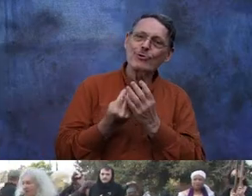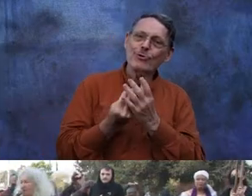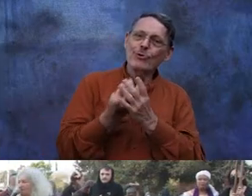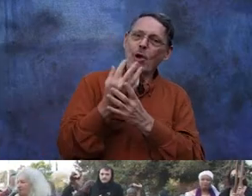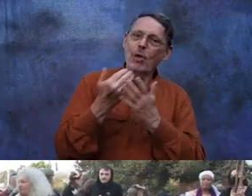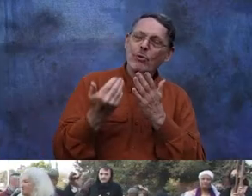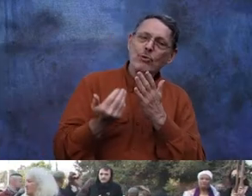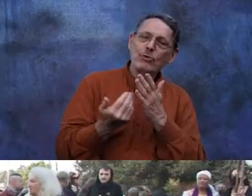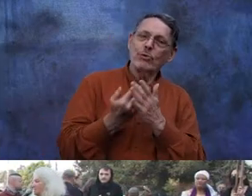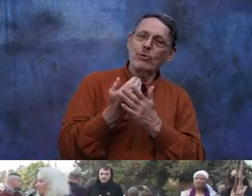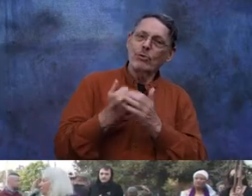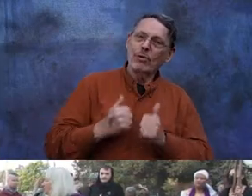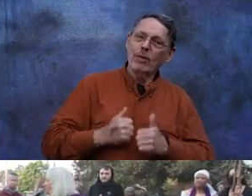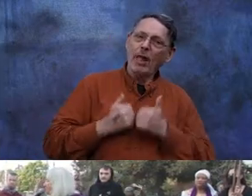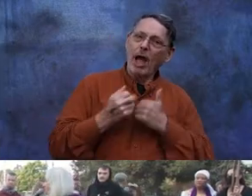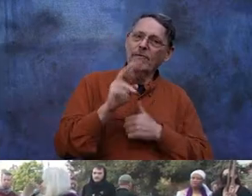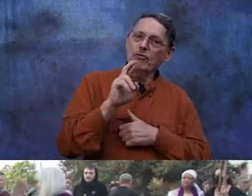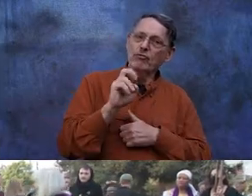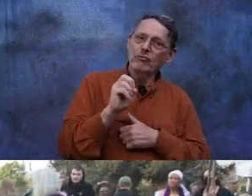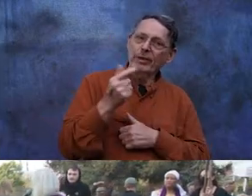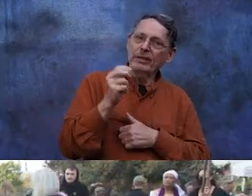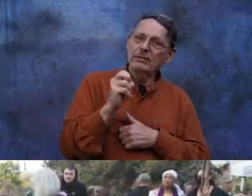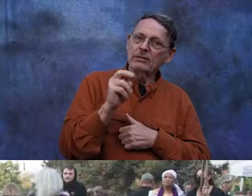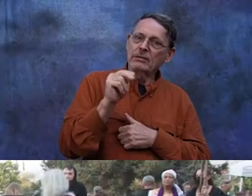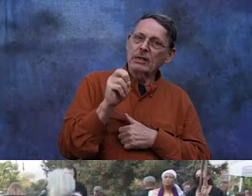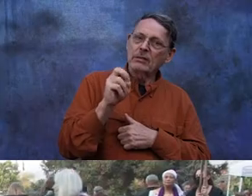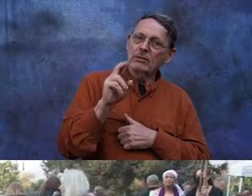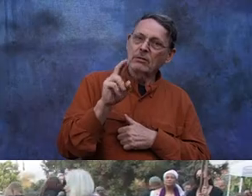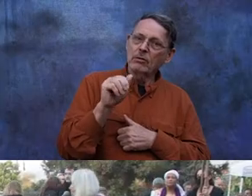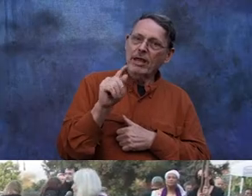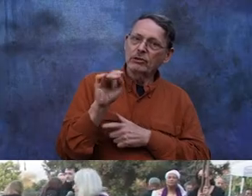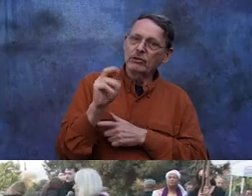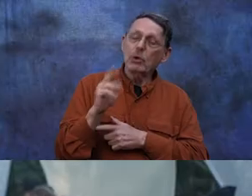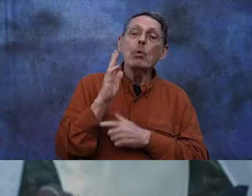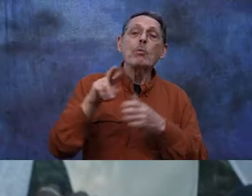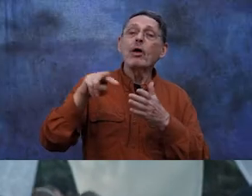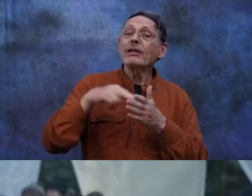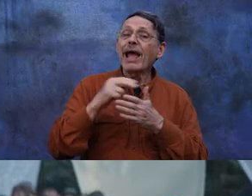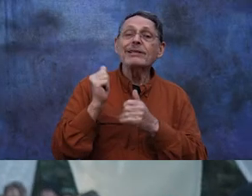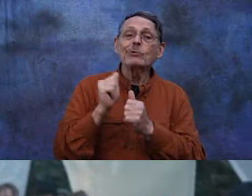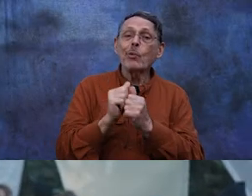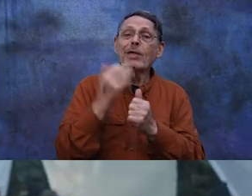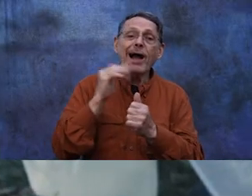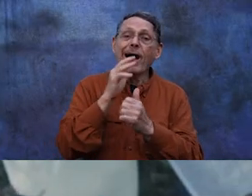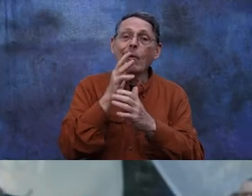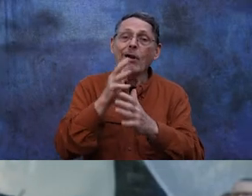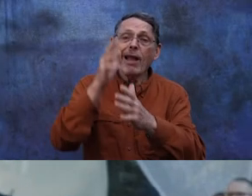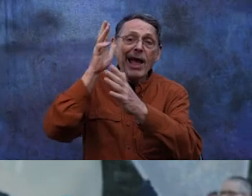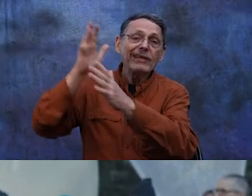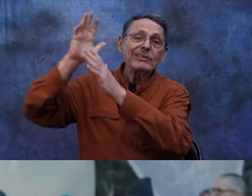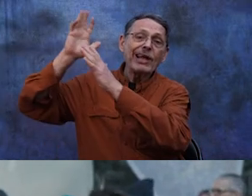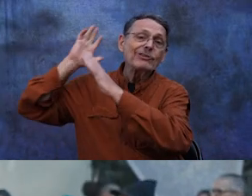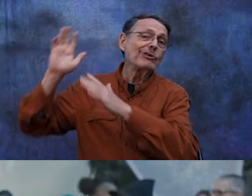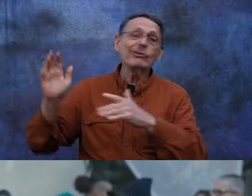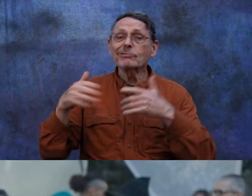dancing with our ancestors. We will be dancing with the great ones, the spirits,